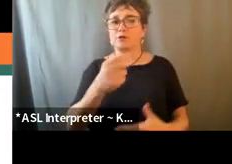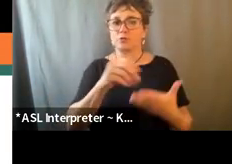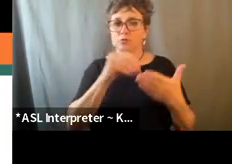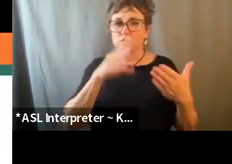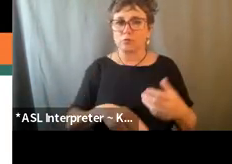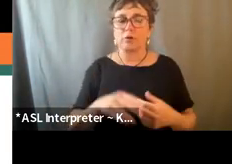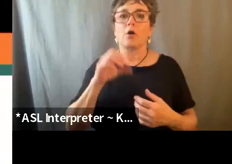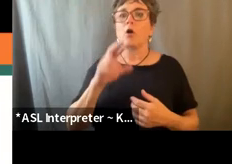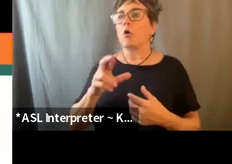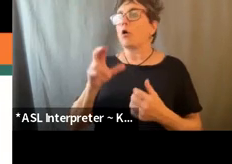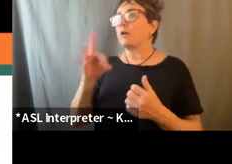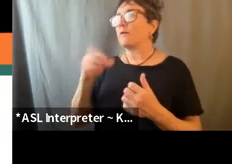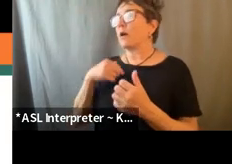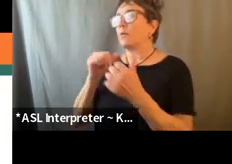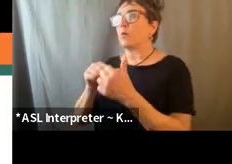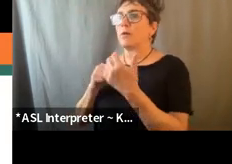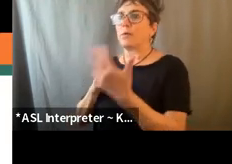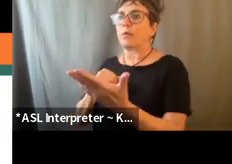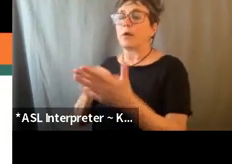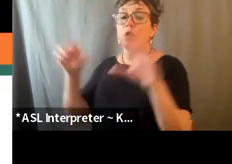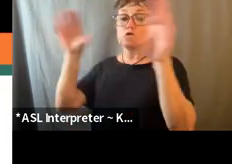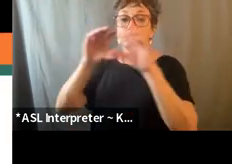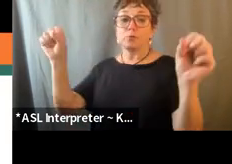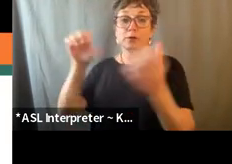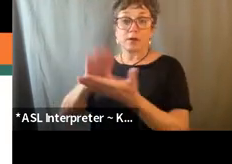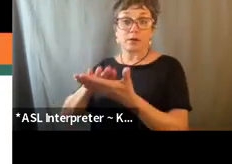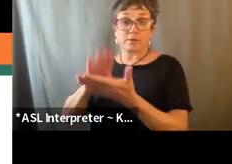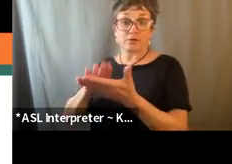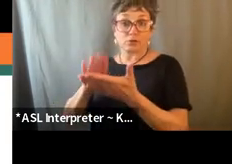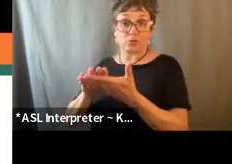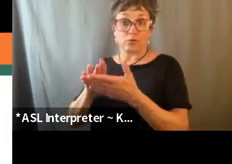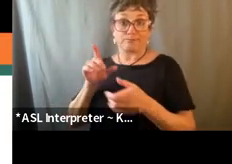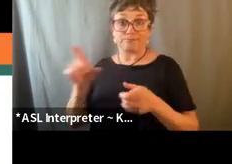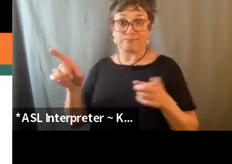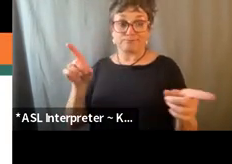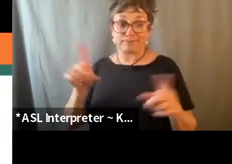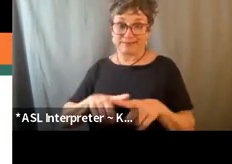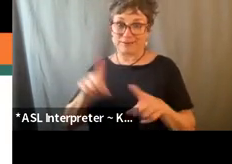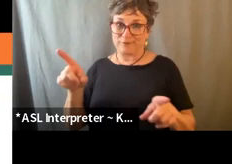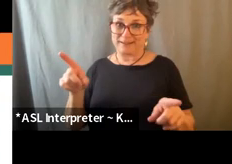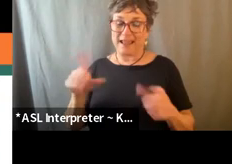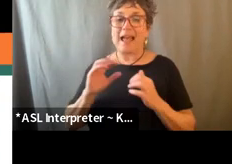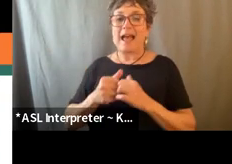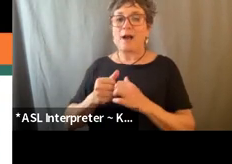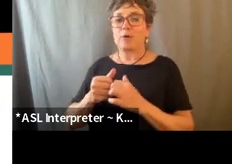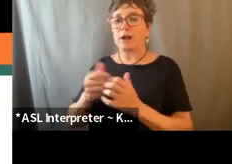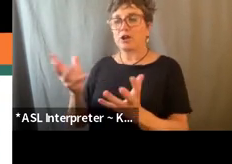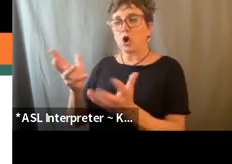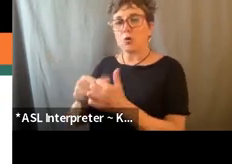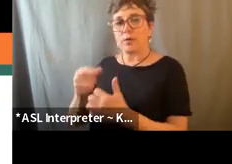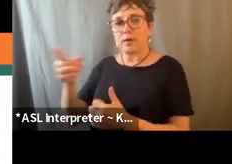to, let's say, a superintendent of a school, think about how you would talk to that person.